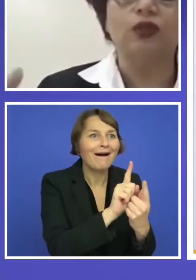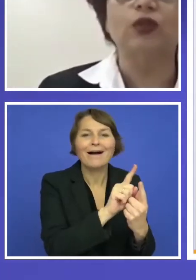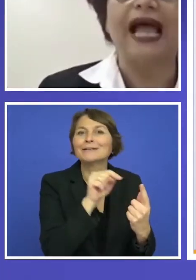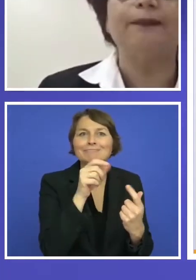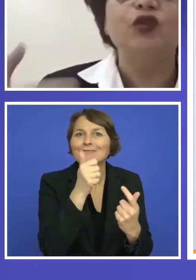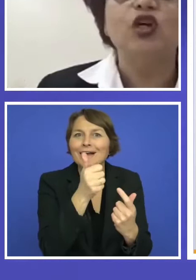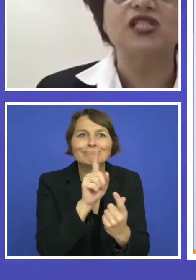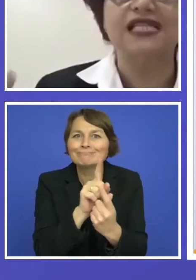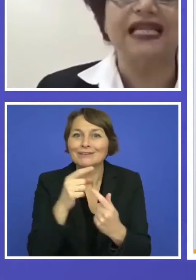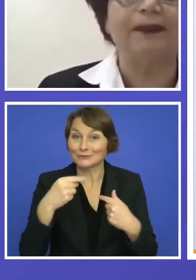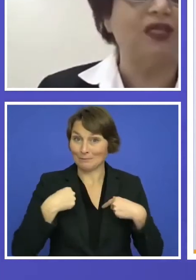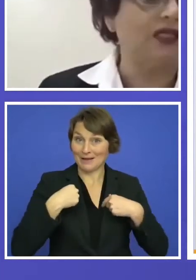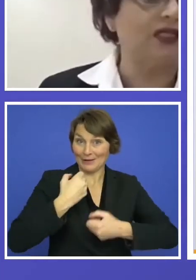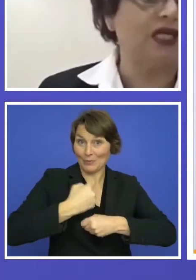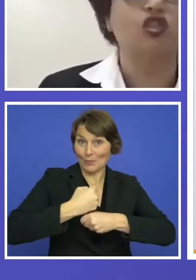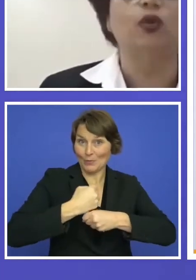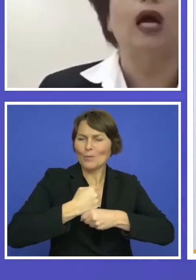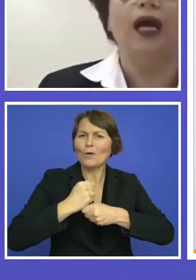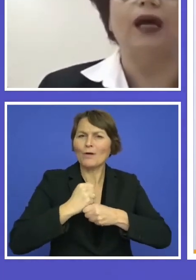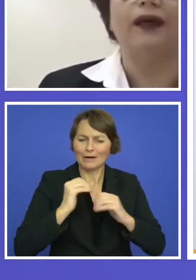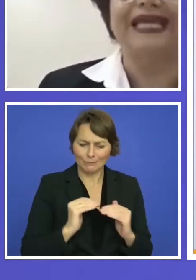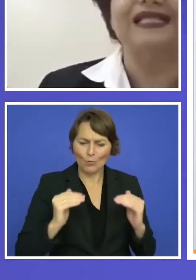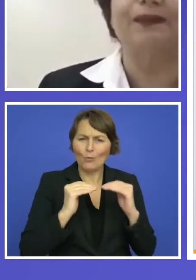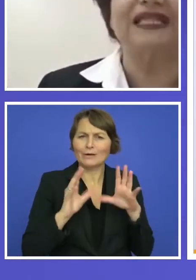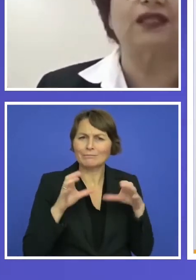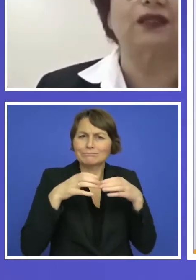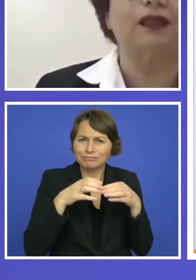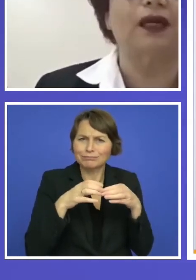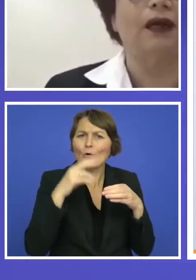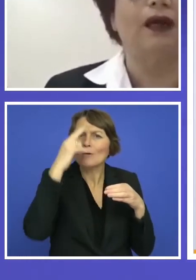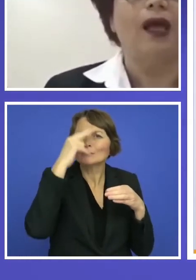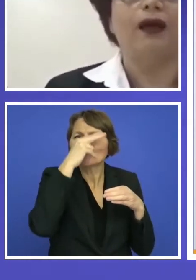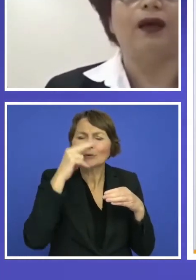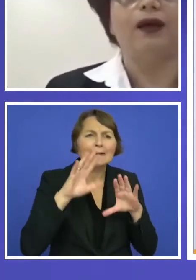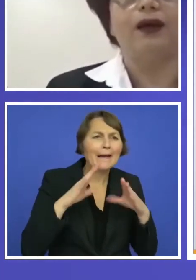that could help nurses in Lebanon to get better